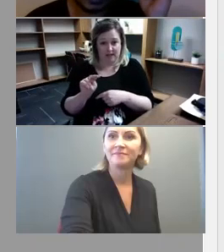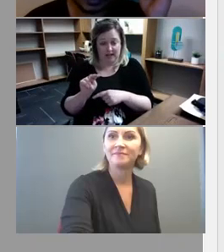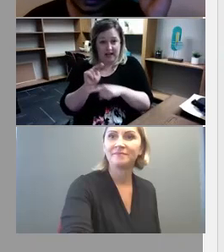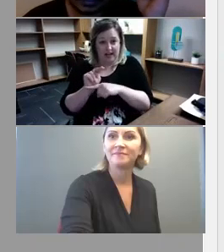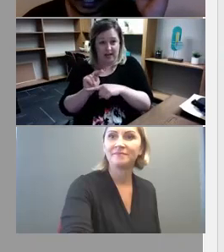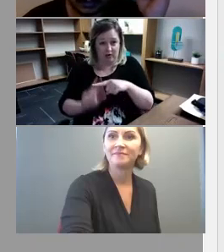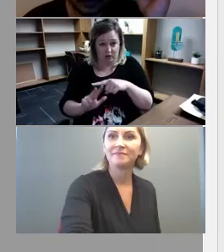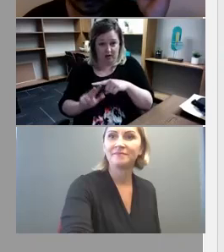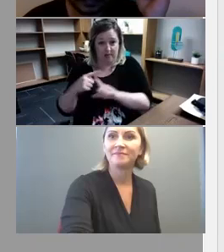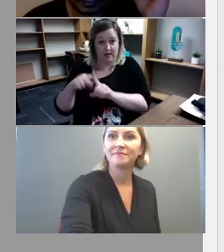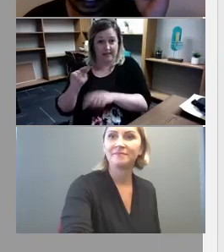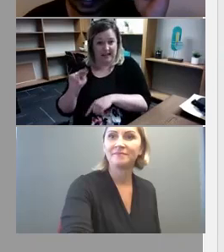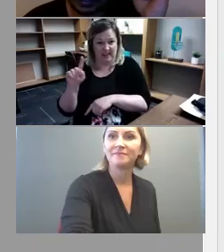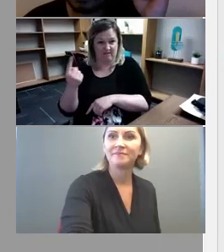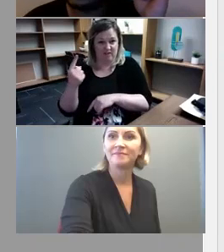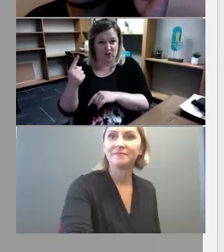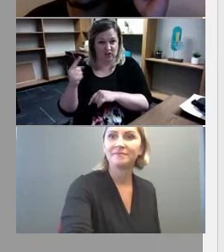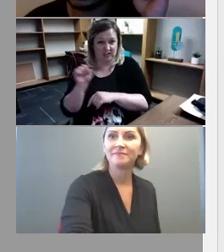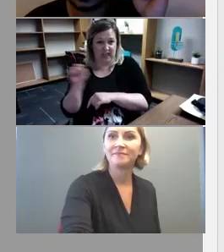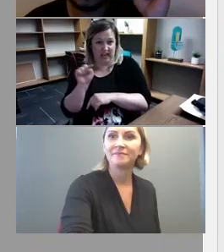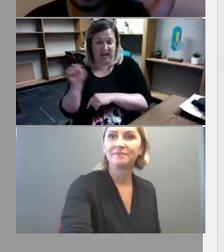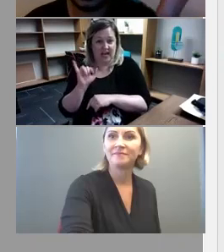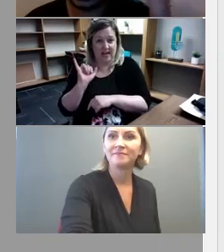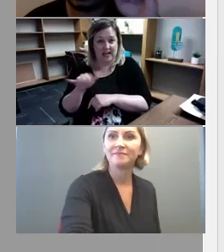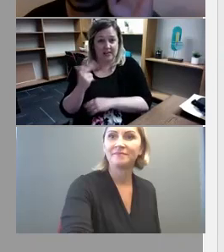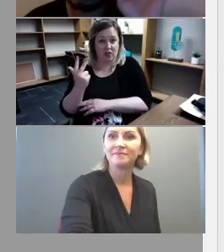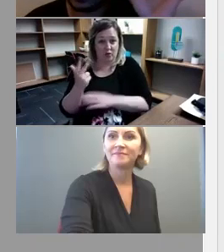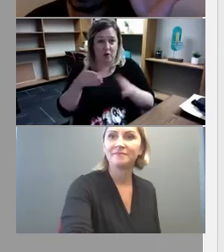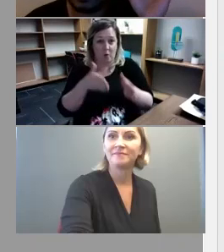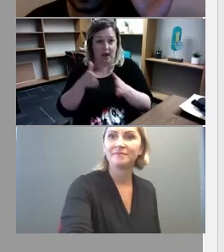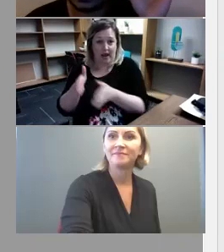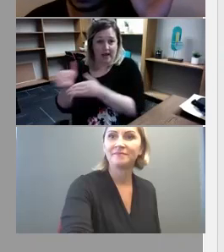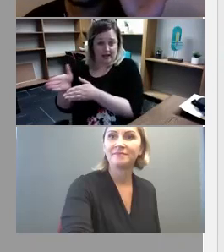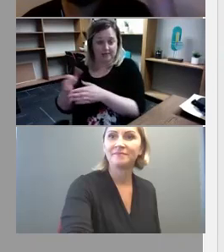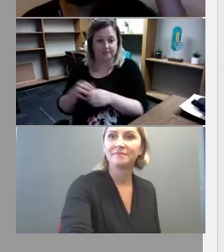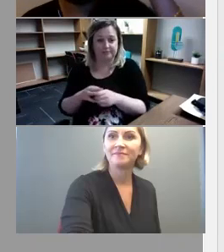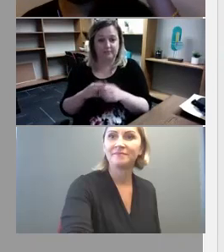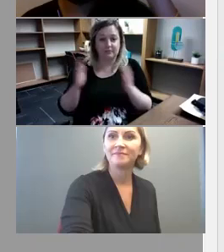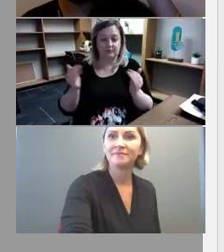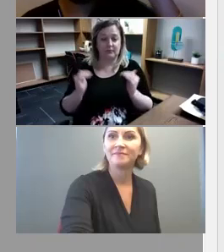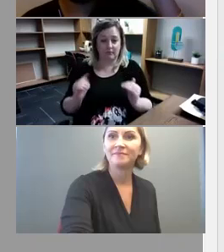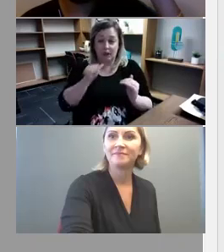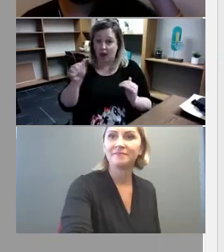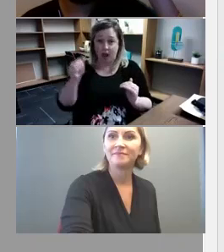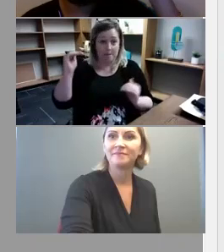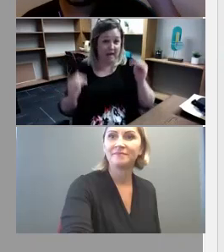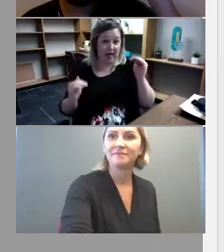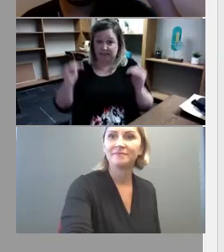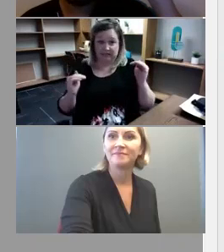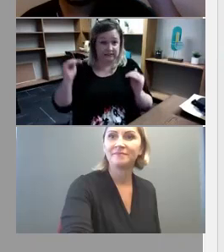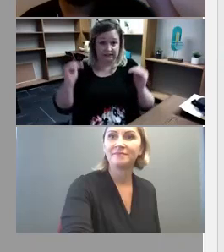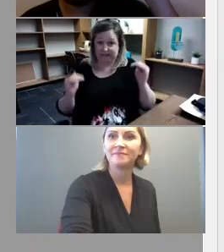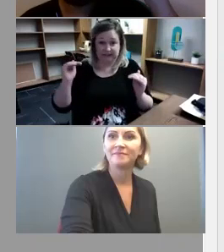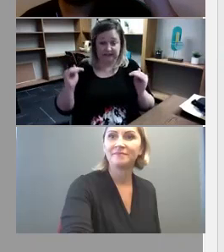right? Now, the unbalanced merge sort would be, I am dividing my first array into a third, so I have t n by